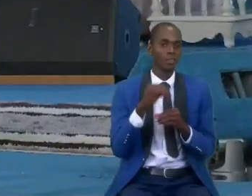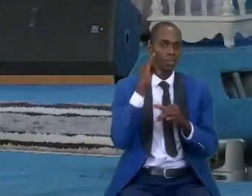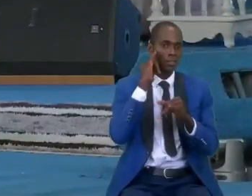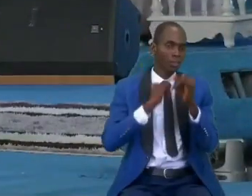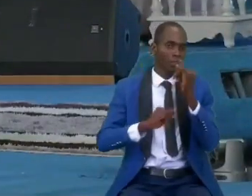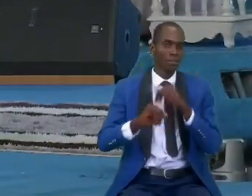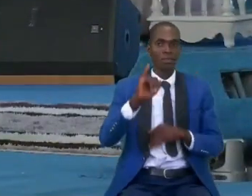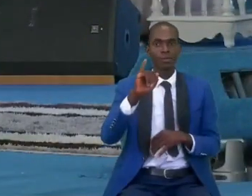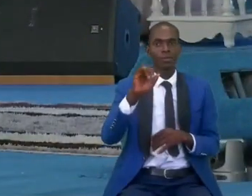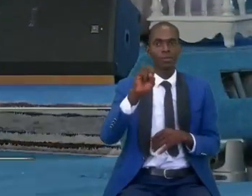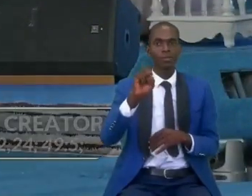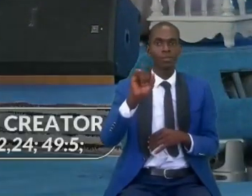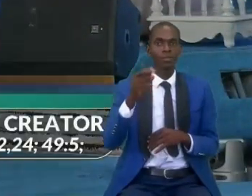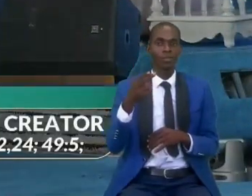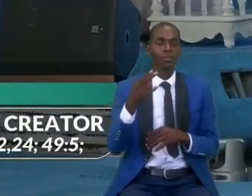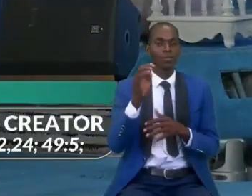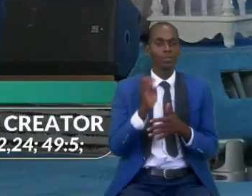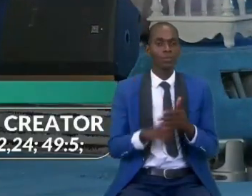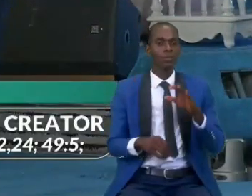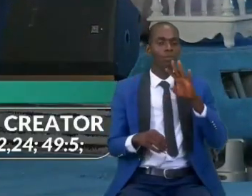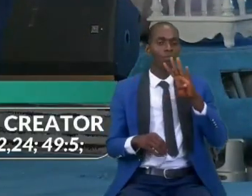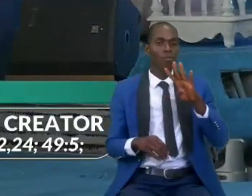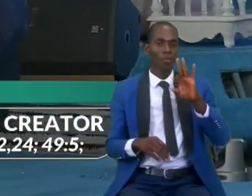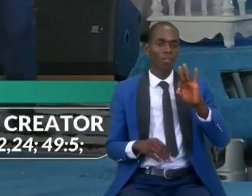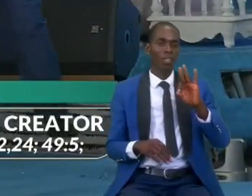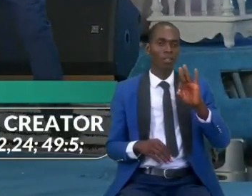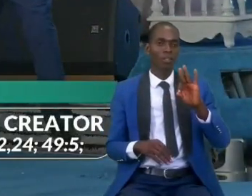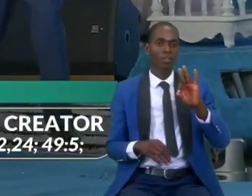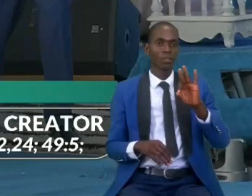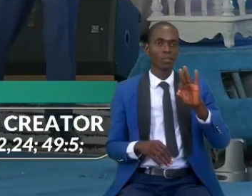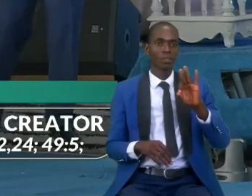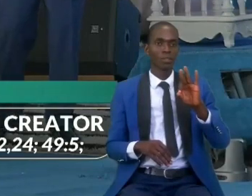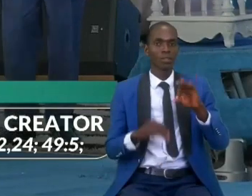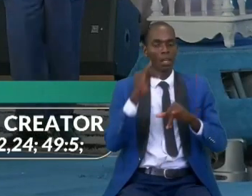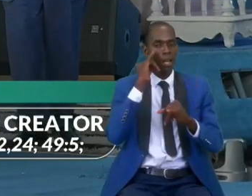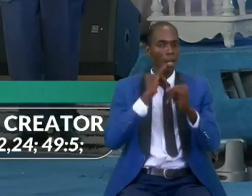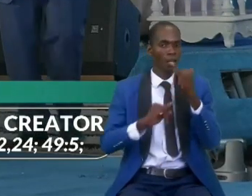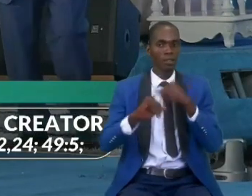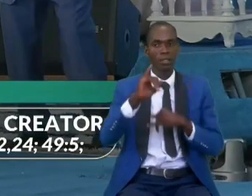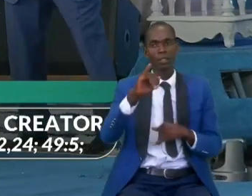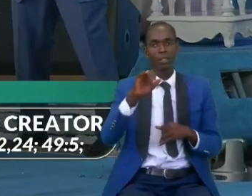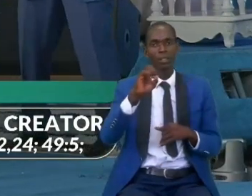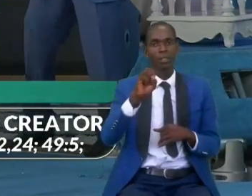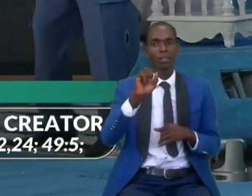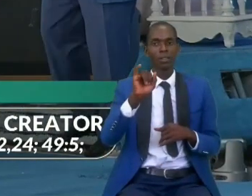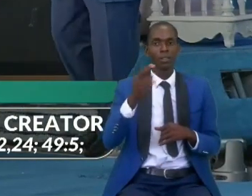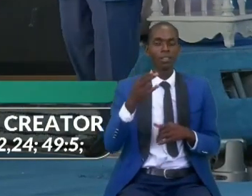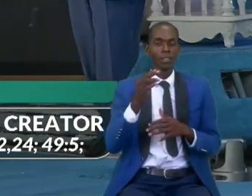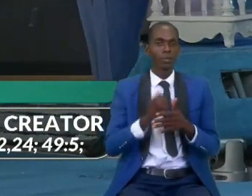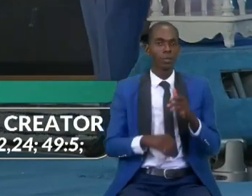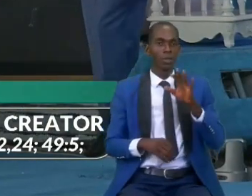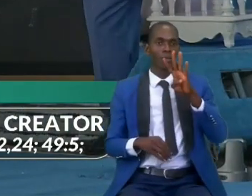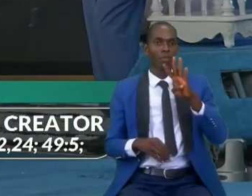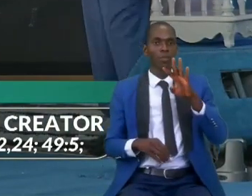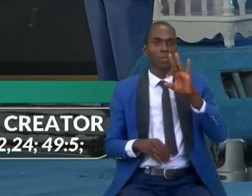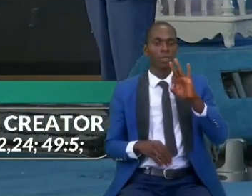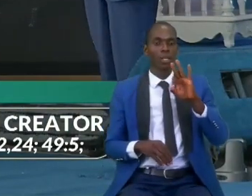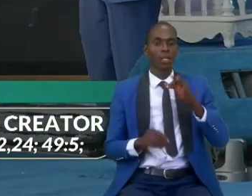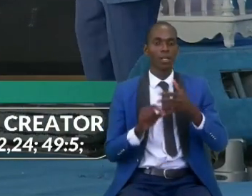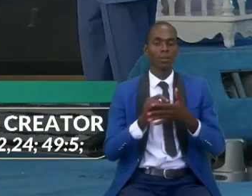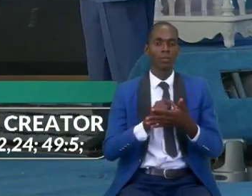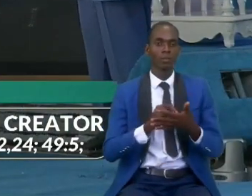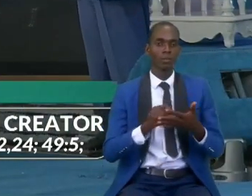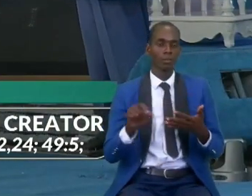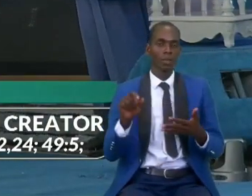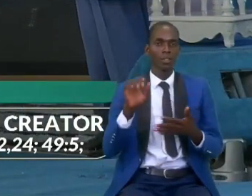49, and we're reading from verse 5. Isaiah chapter 49, verse 5. It says,